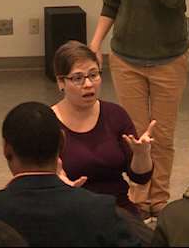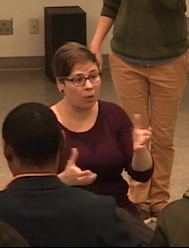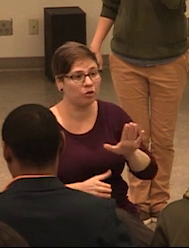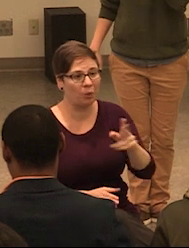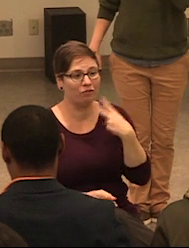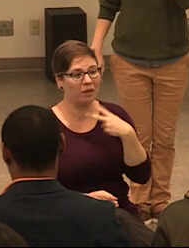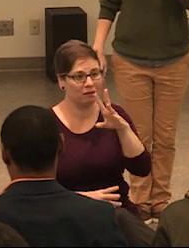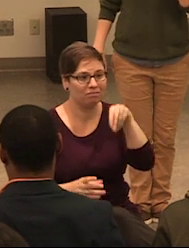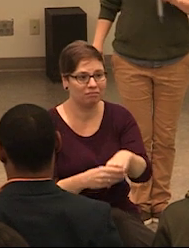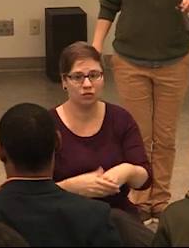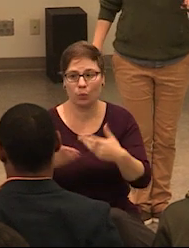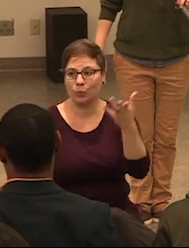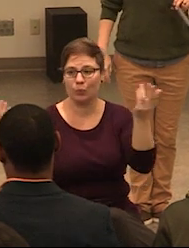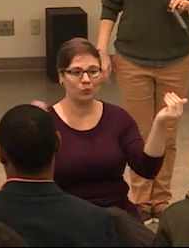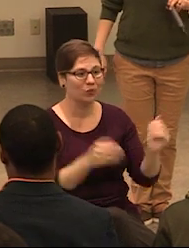voices.